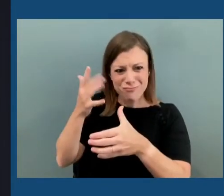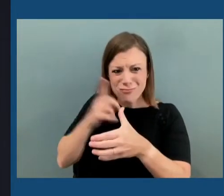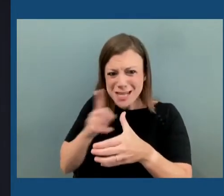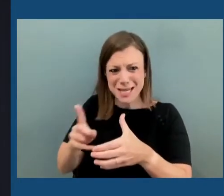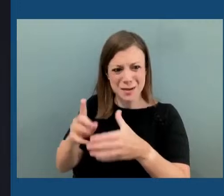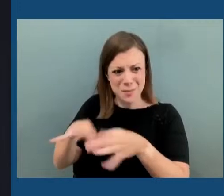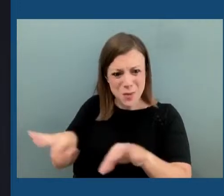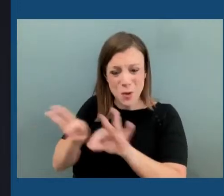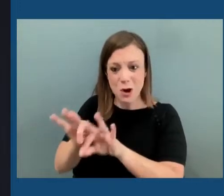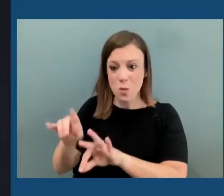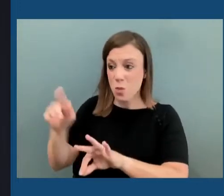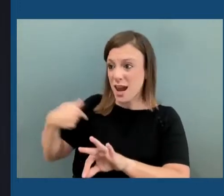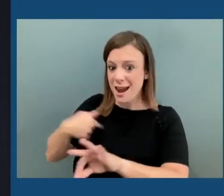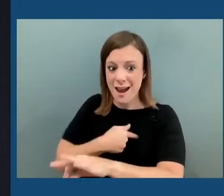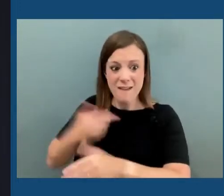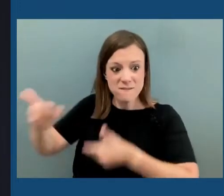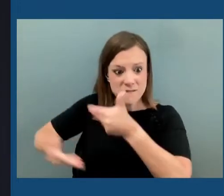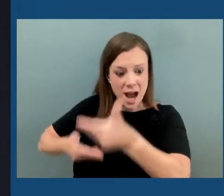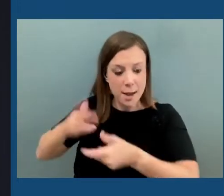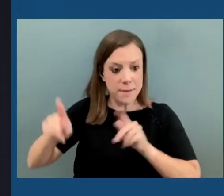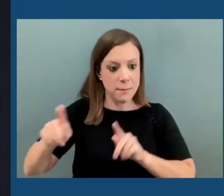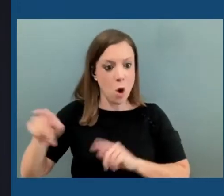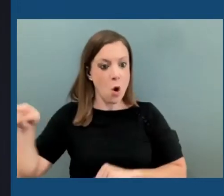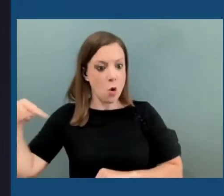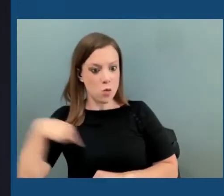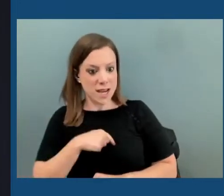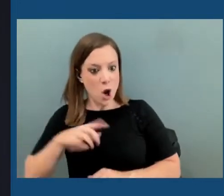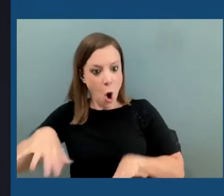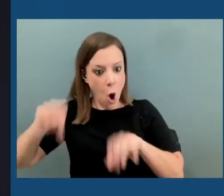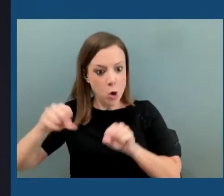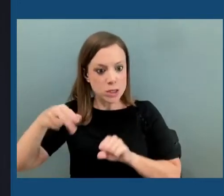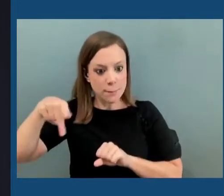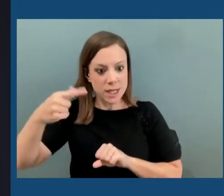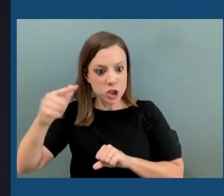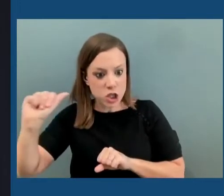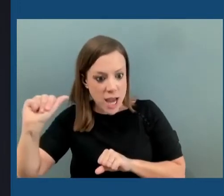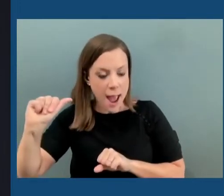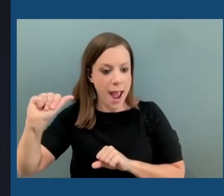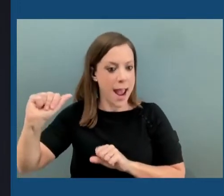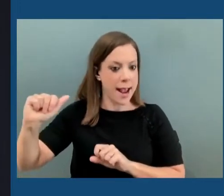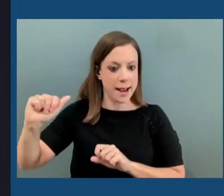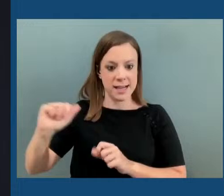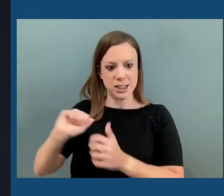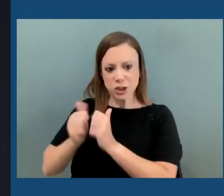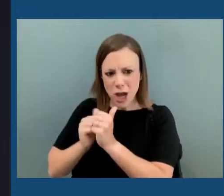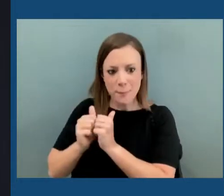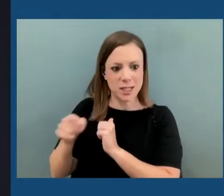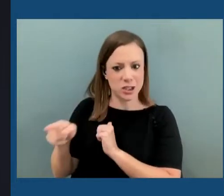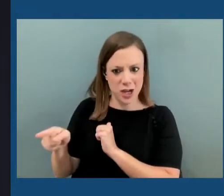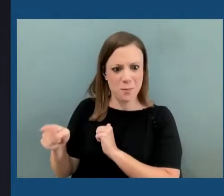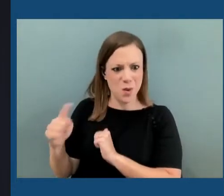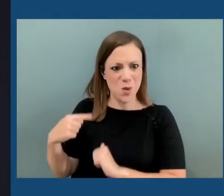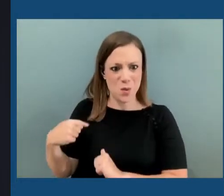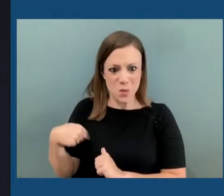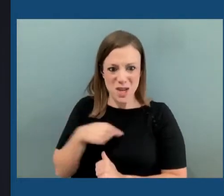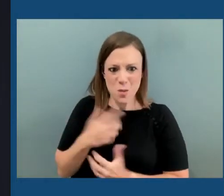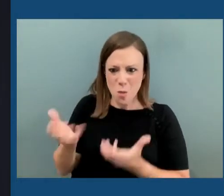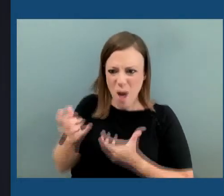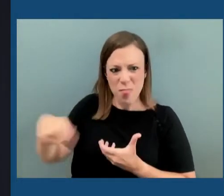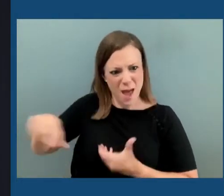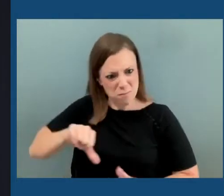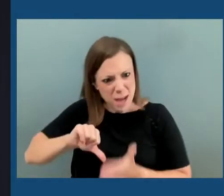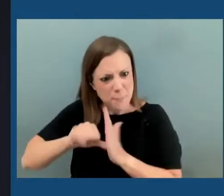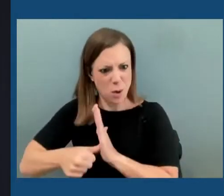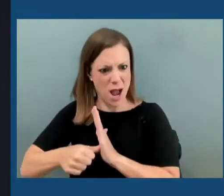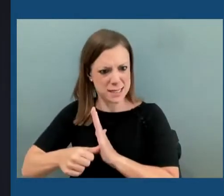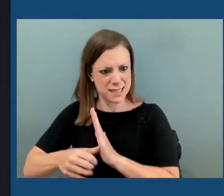when we hosted the PGA Championship just last year, hopefully we'll be welcoming the PGA again in future years. We have the International Jazz